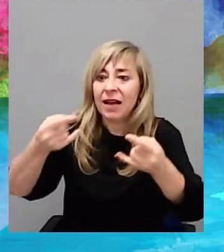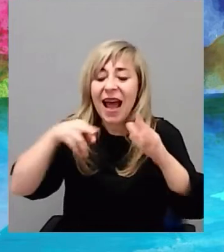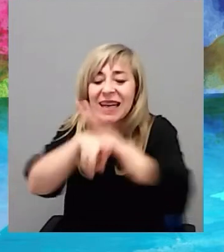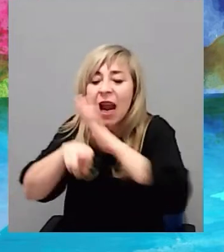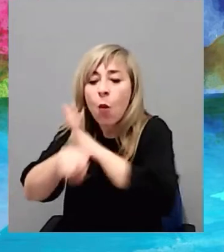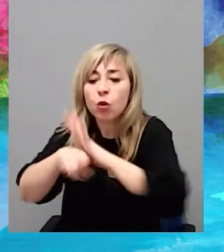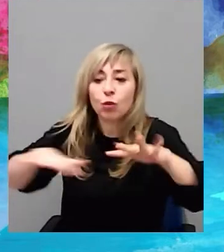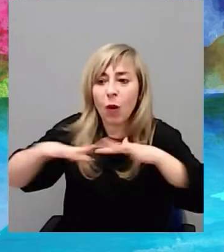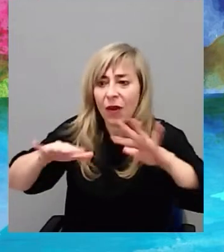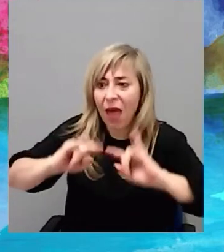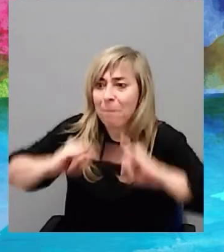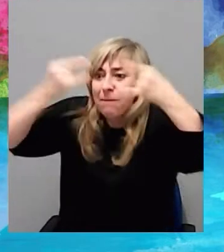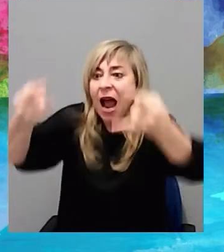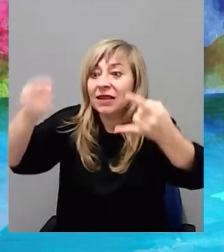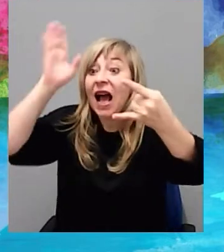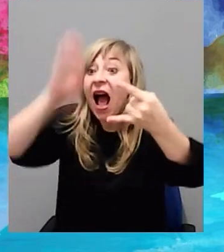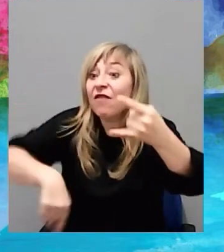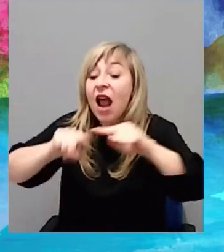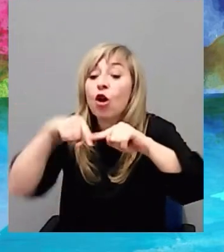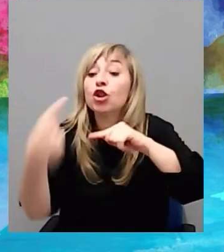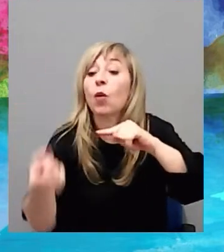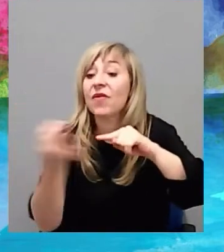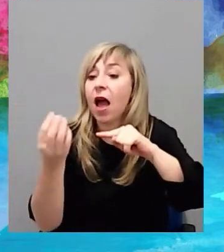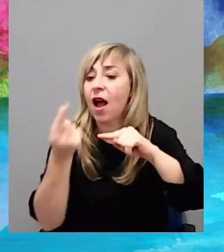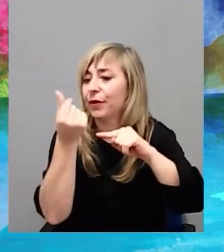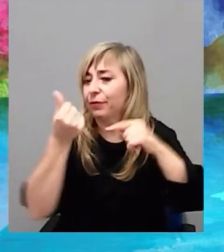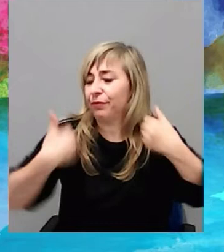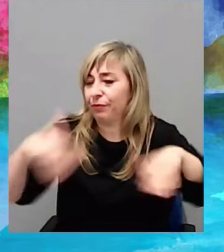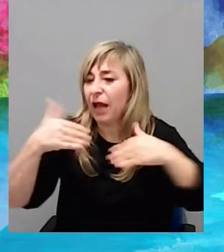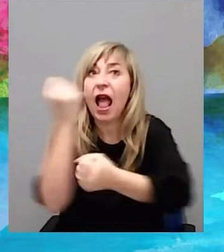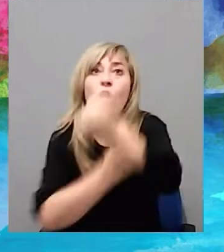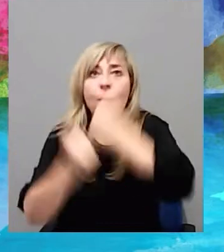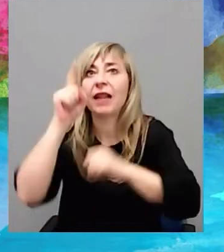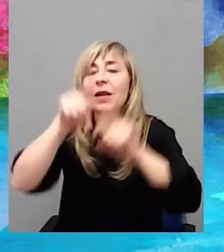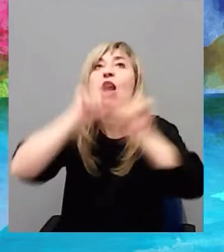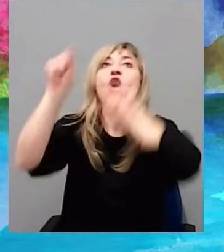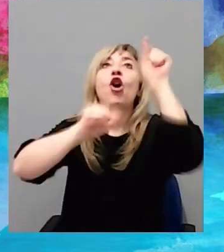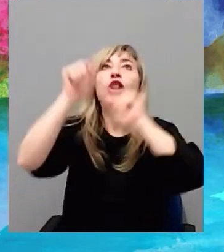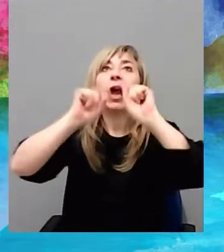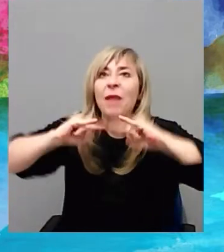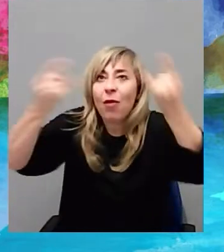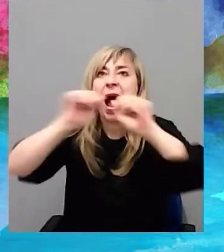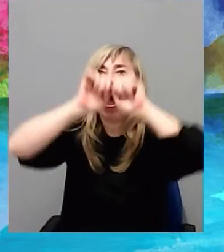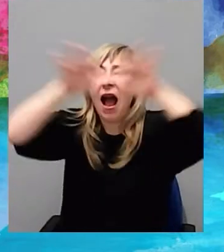resources also has an impact, an economic impact, pollution,